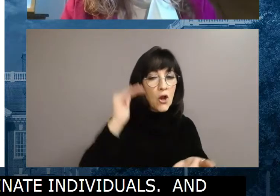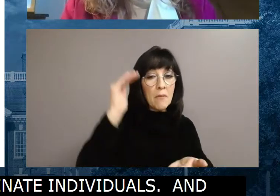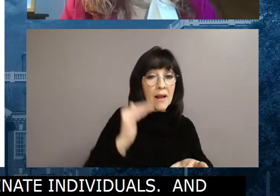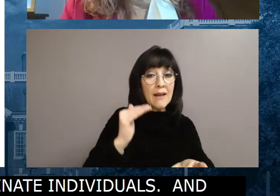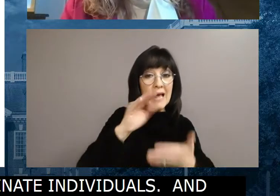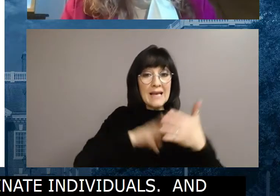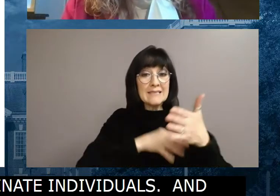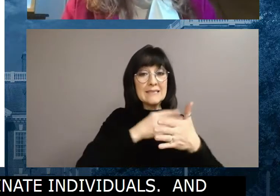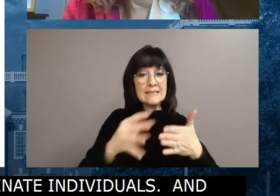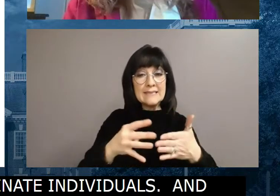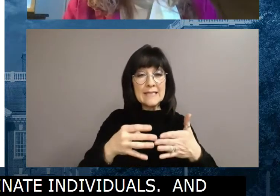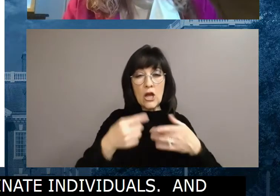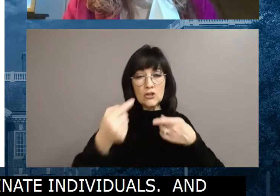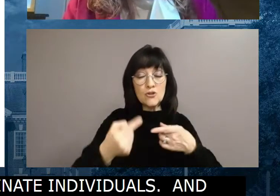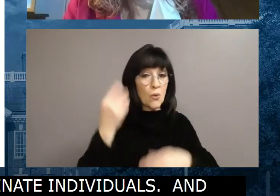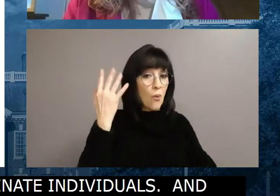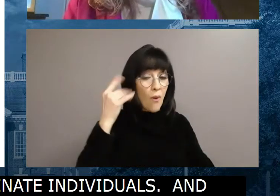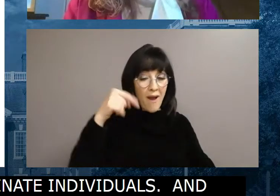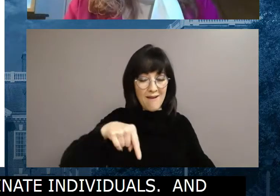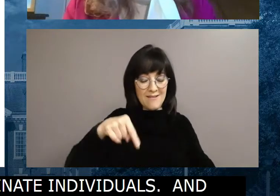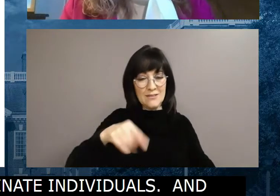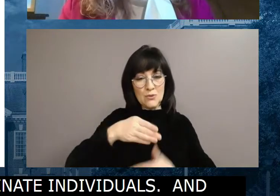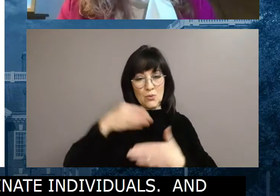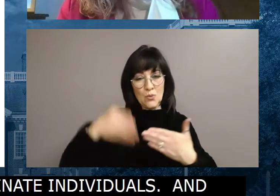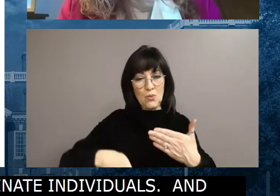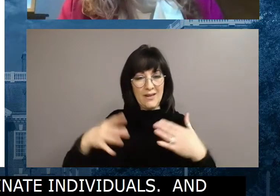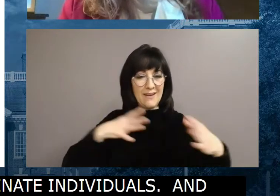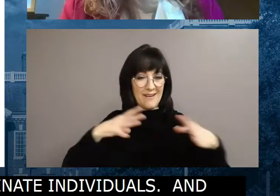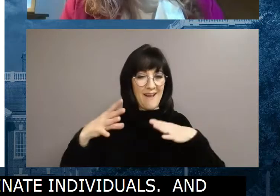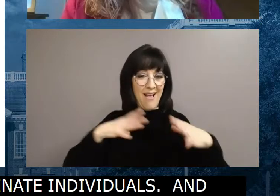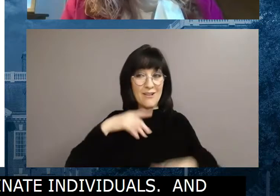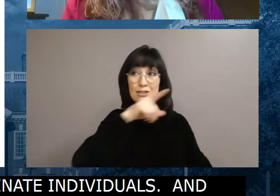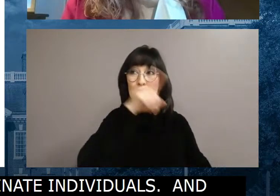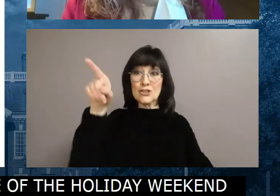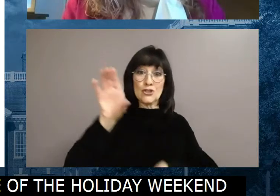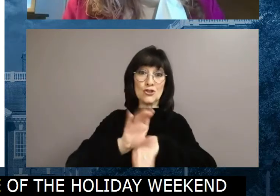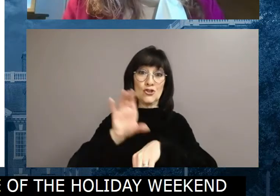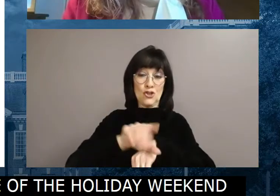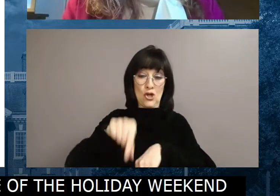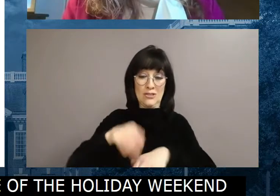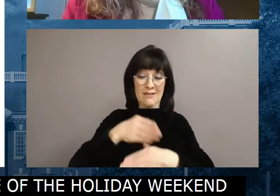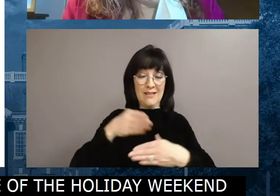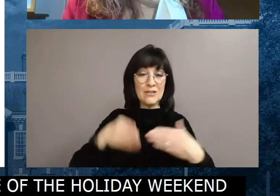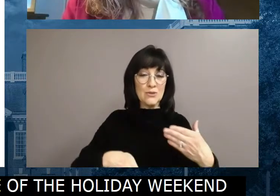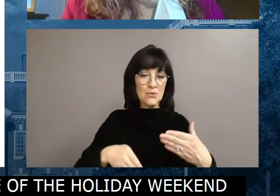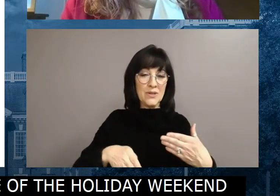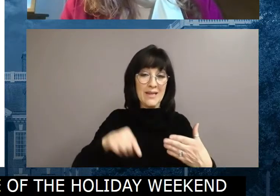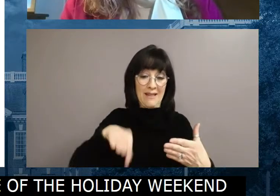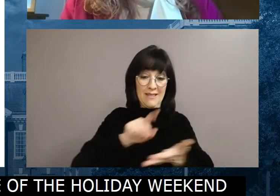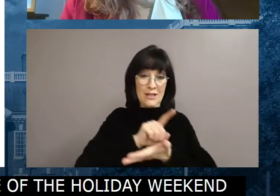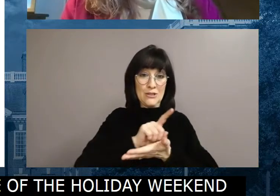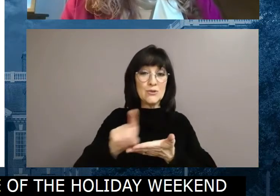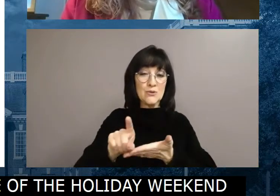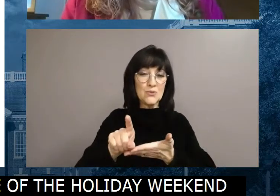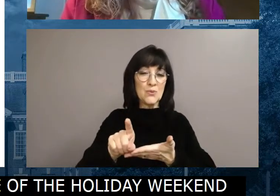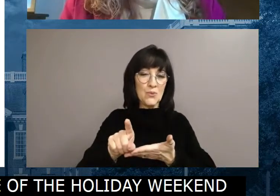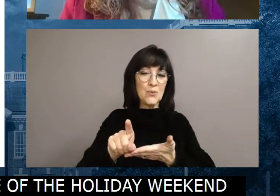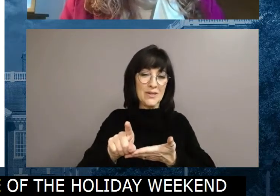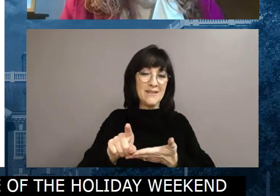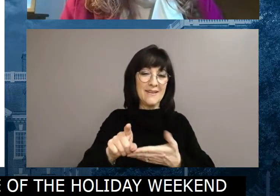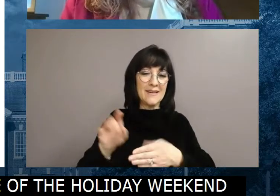in our state have been tremendous partners. They're kind of busy in this upcoming week. but we're going to